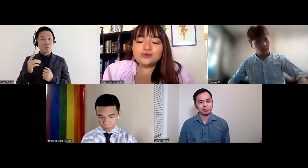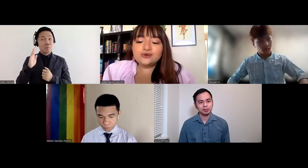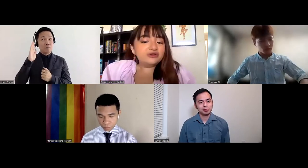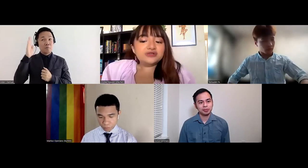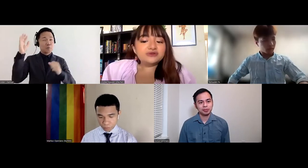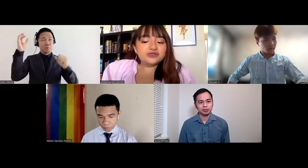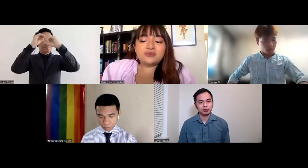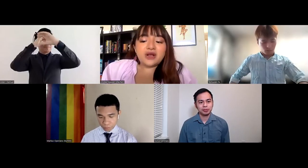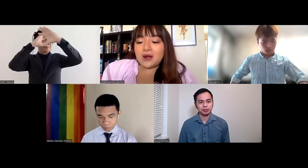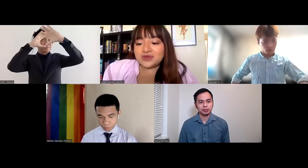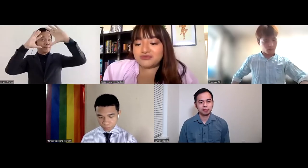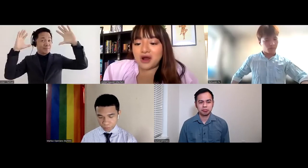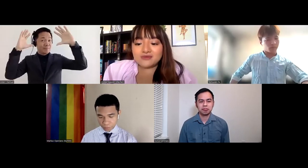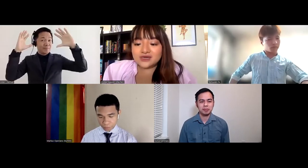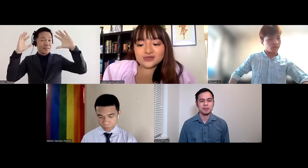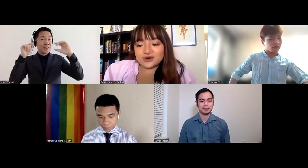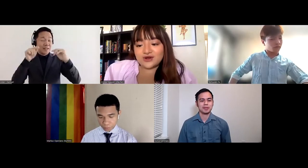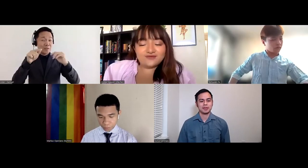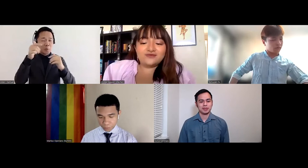you were to become